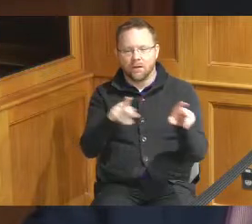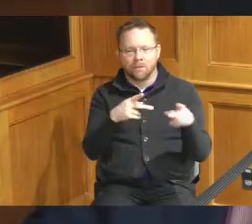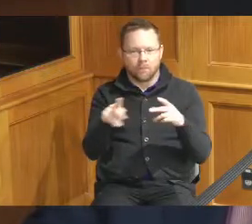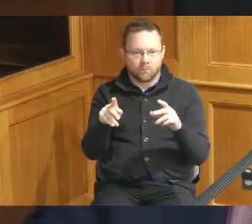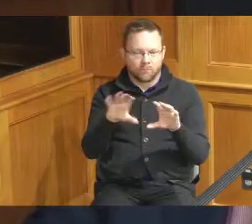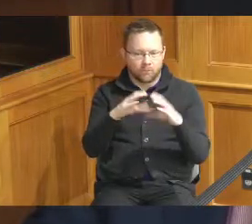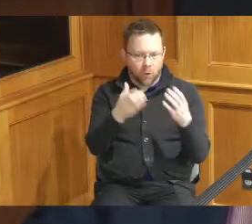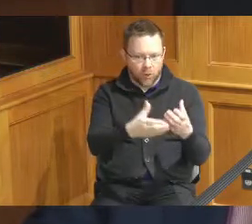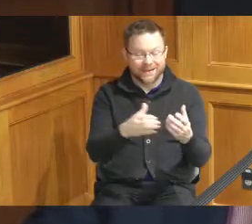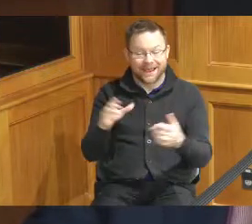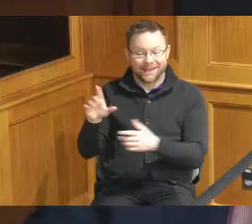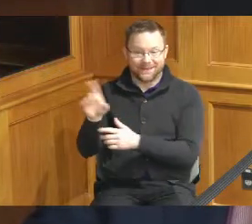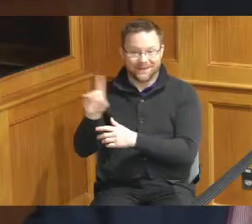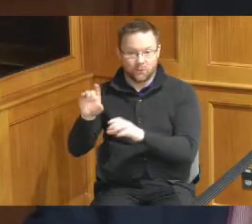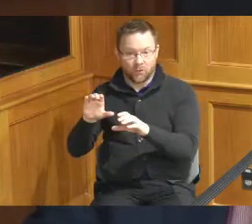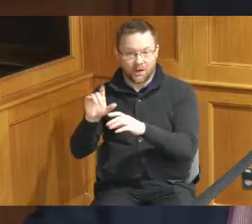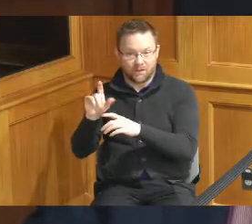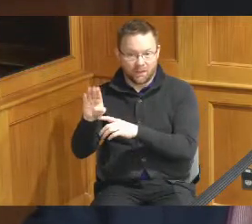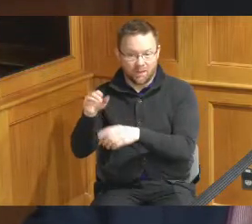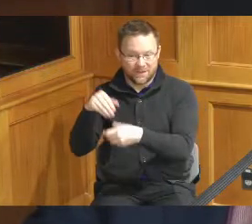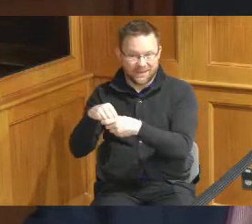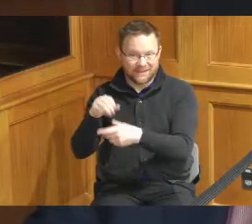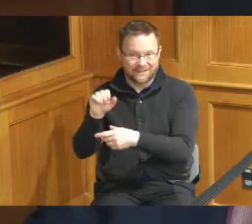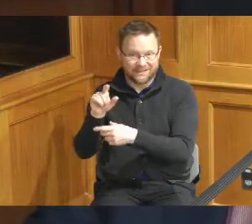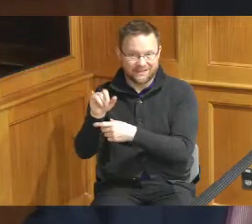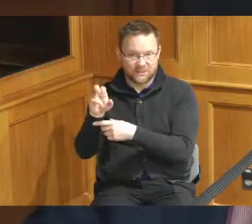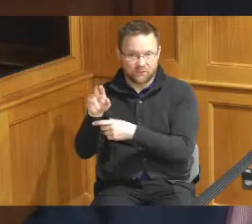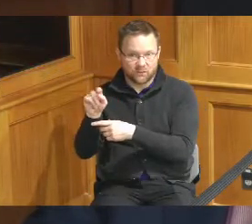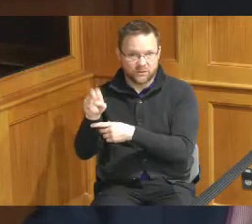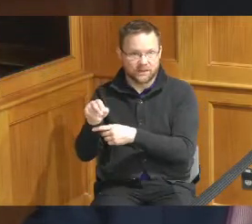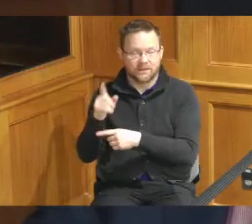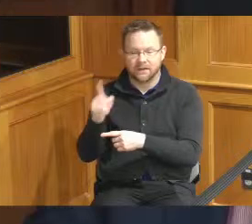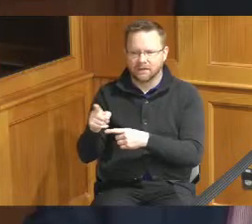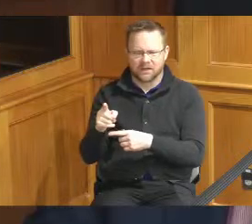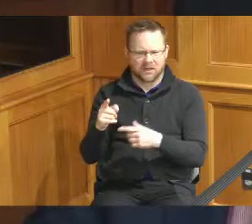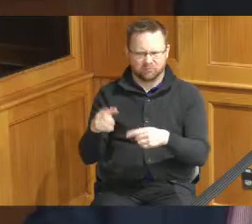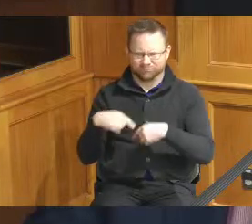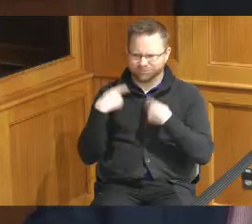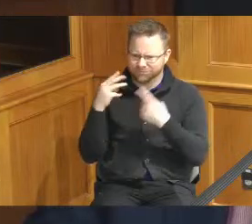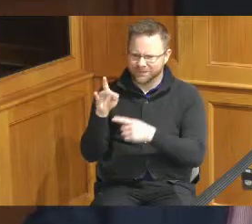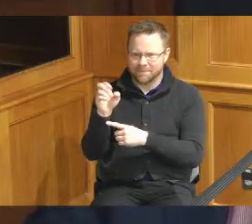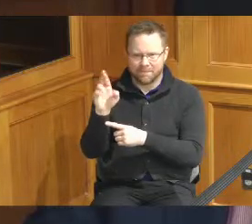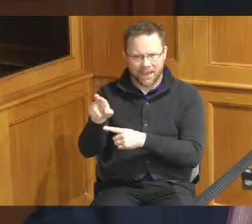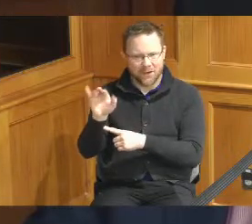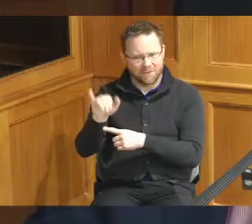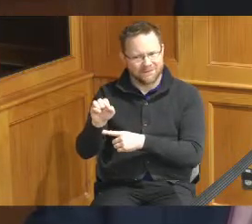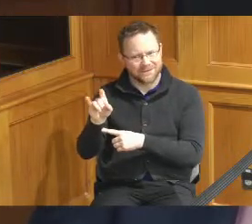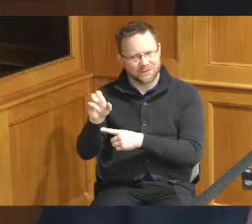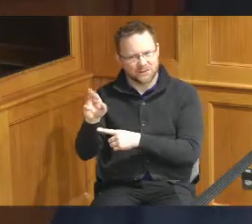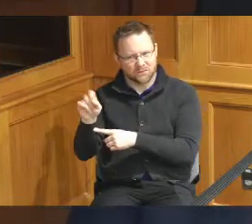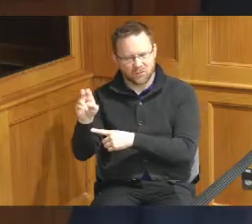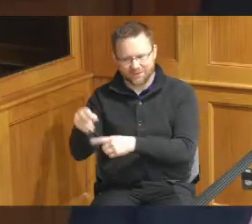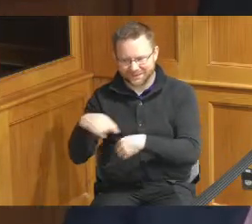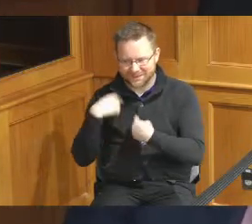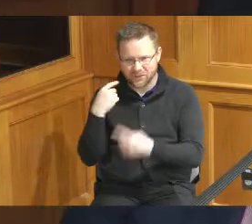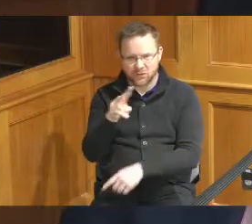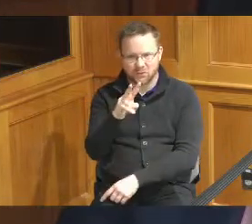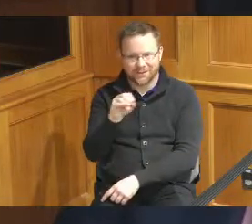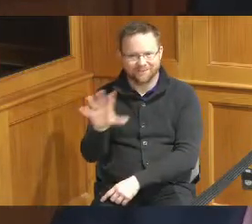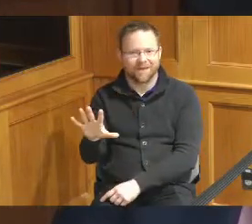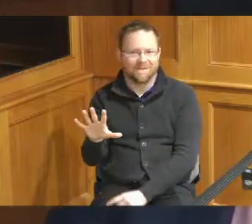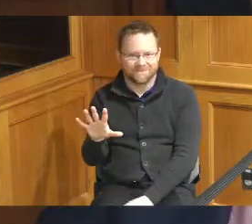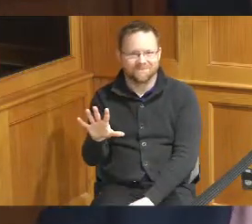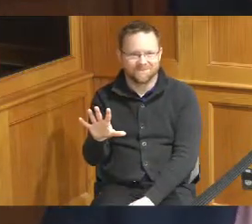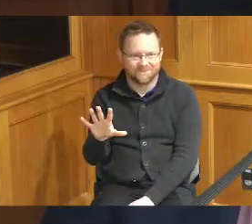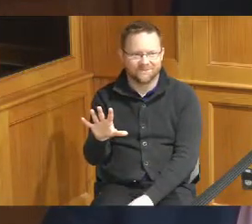Club, and whereas John's consistent joy has been to be the mayor of the village of Silverton, Ohio, since